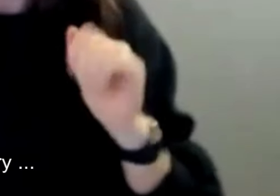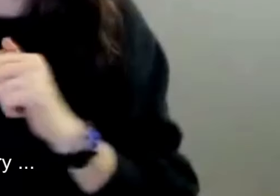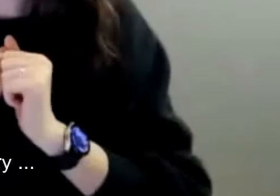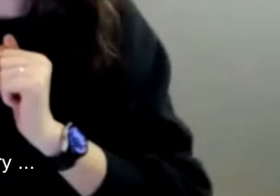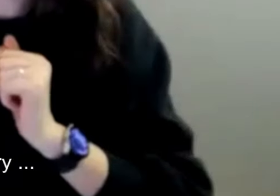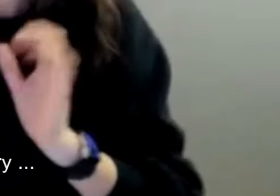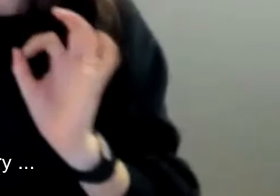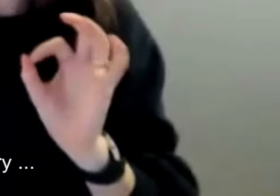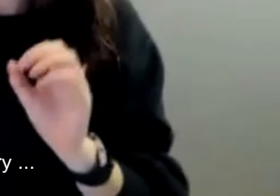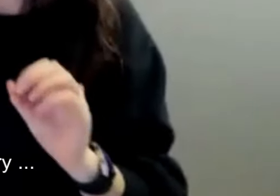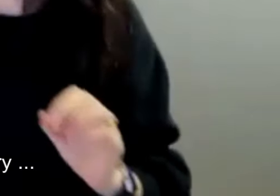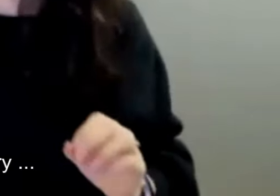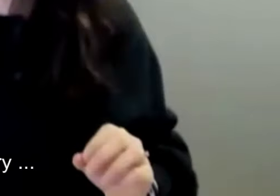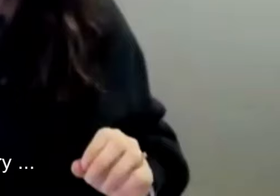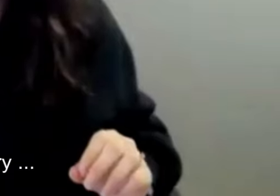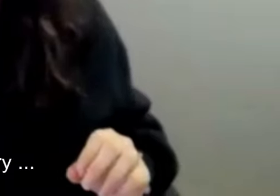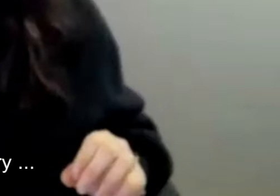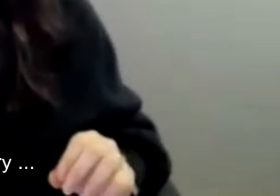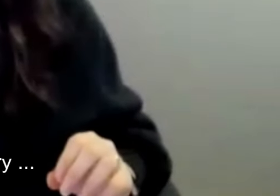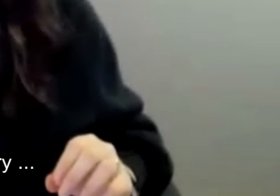Sorry, I'm going a bit blurry.